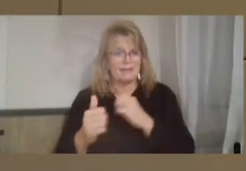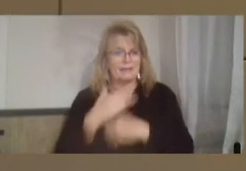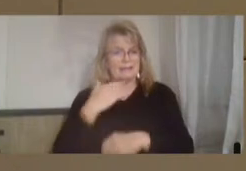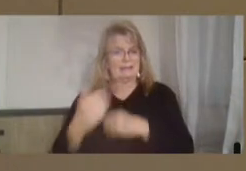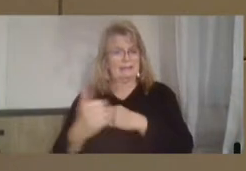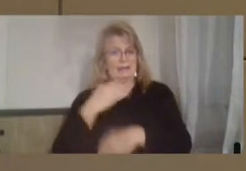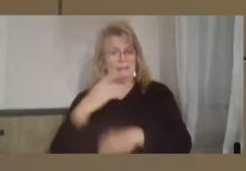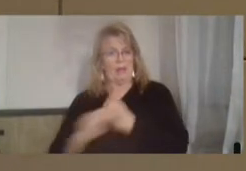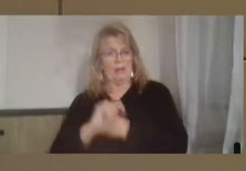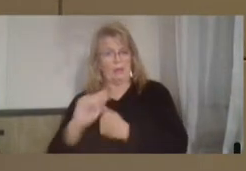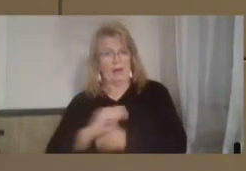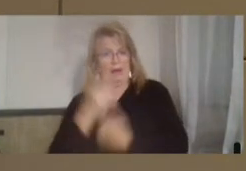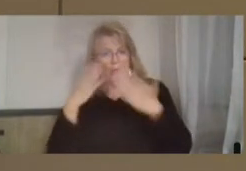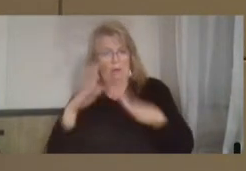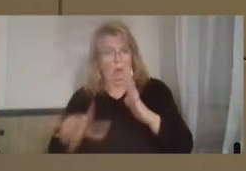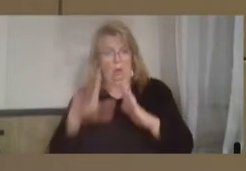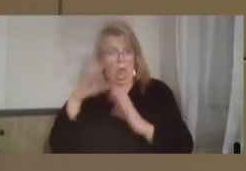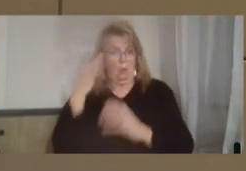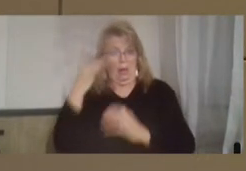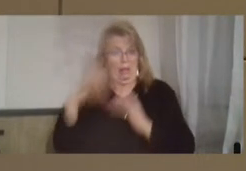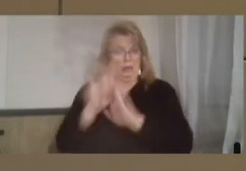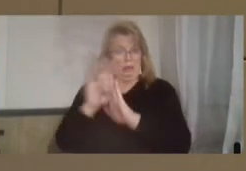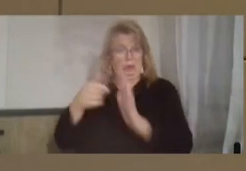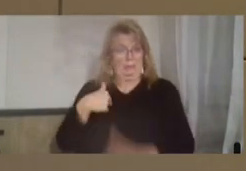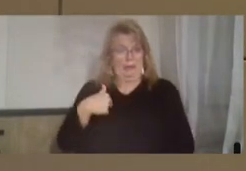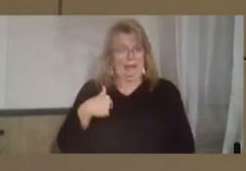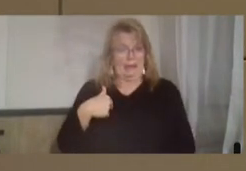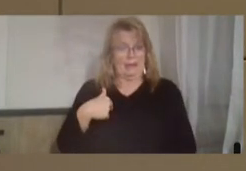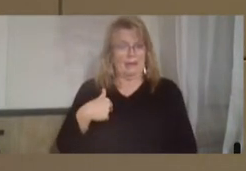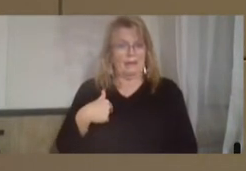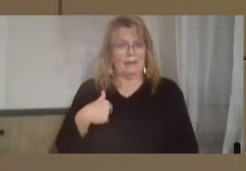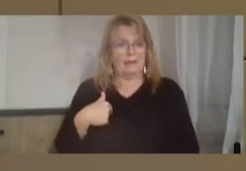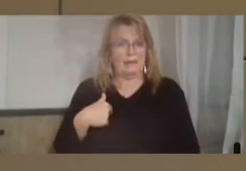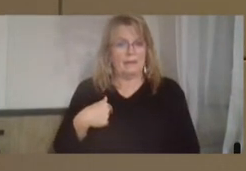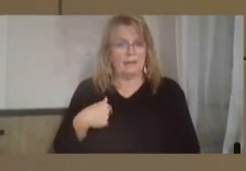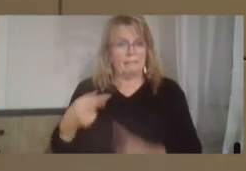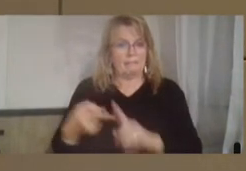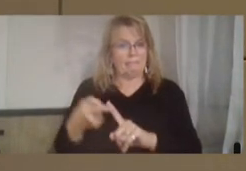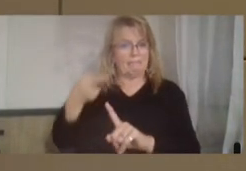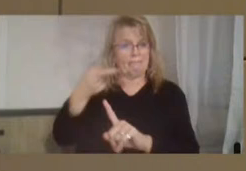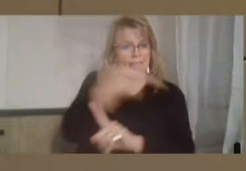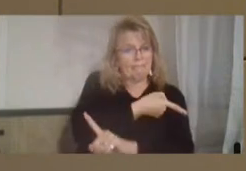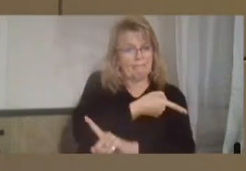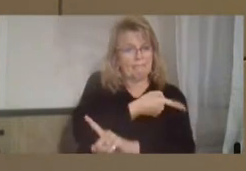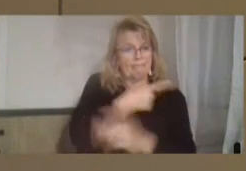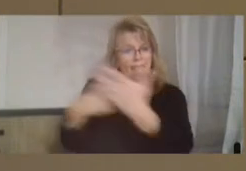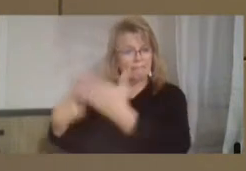Don't know why they picked me. But totally outside of the scope of what we're talking about.